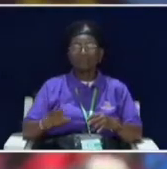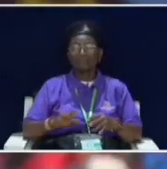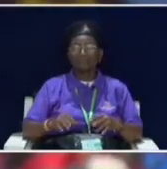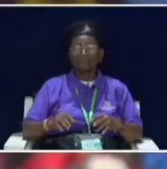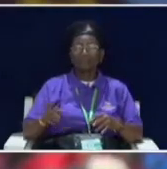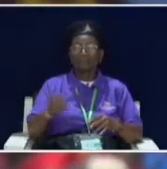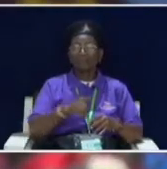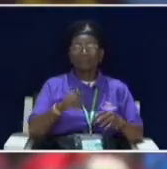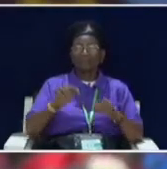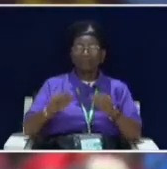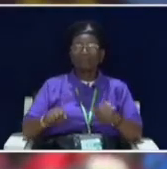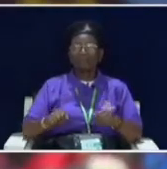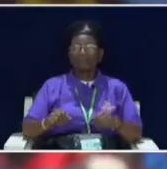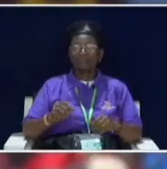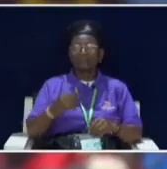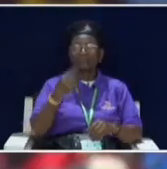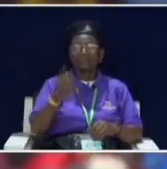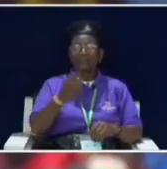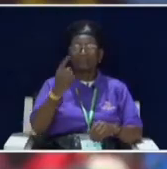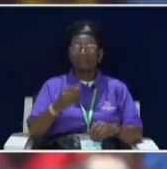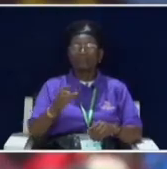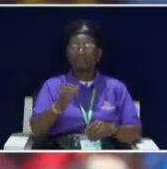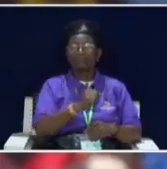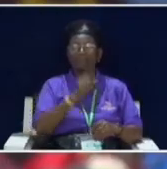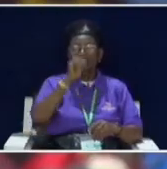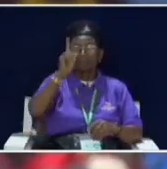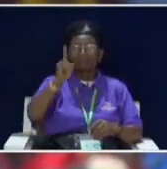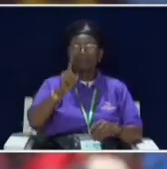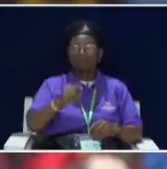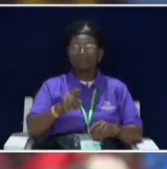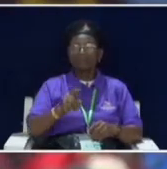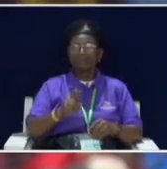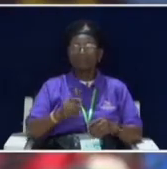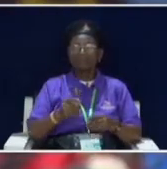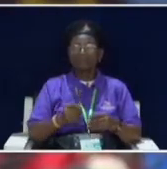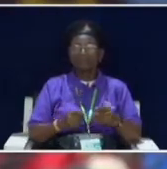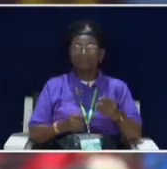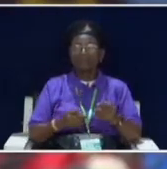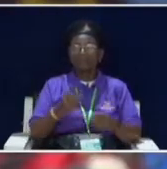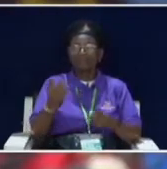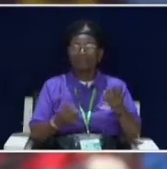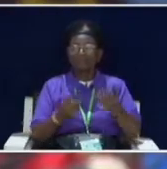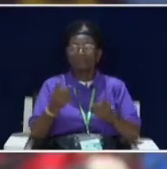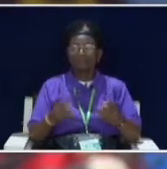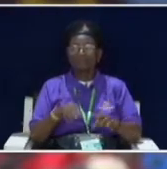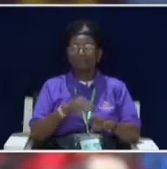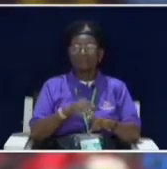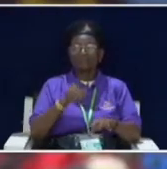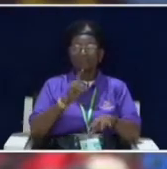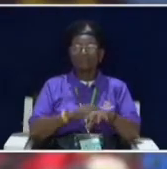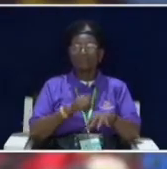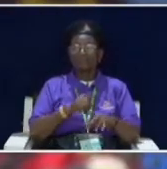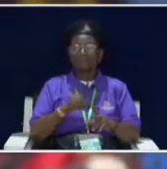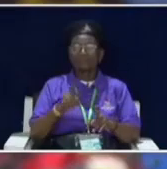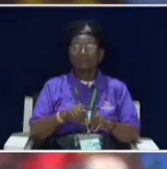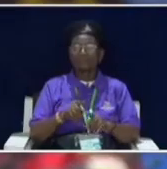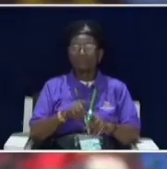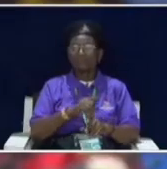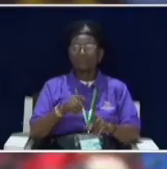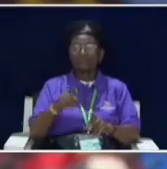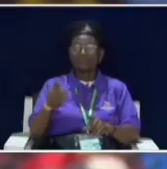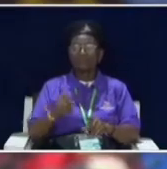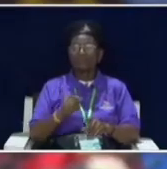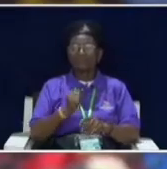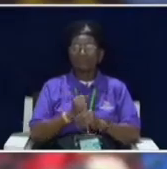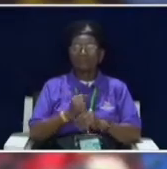only take one vehicle at a time. So when you get to that narrow bridge, if